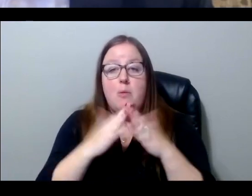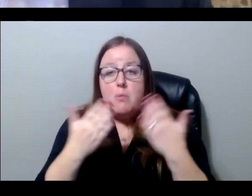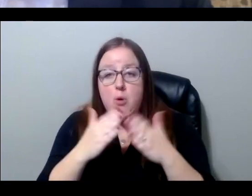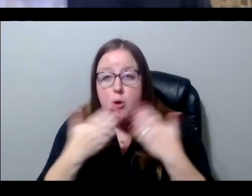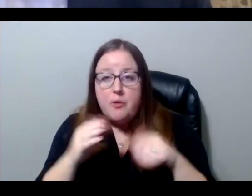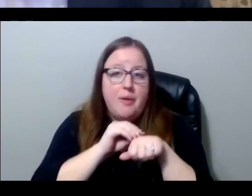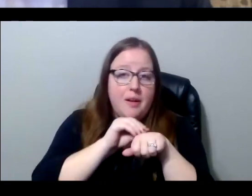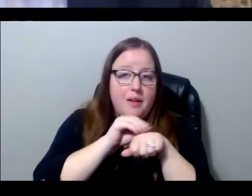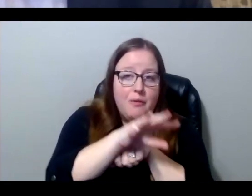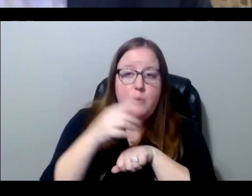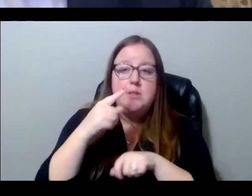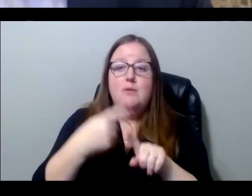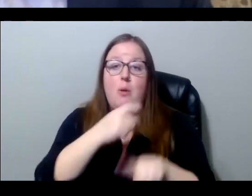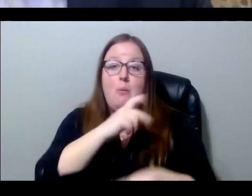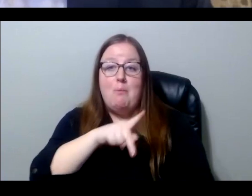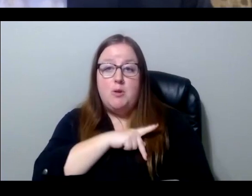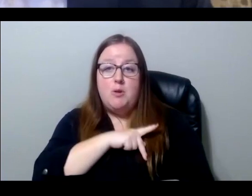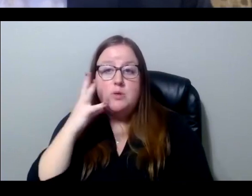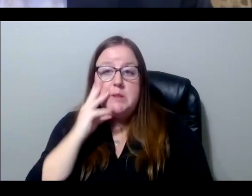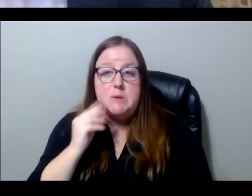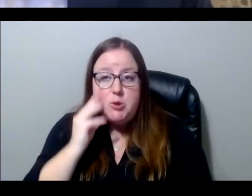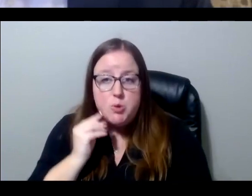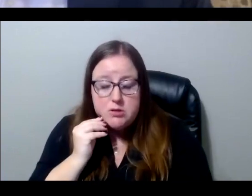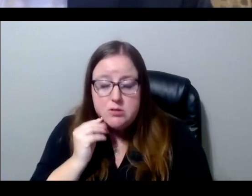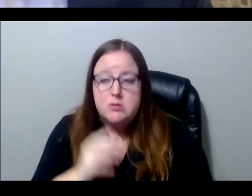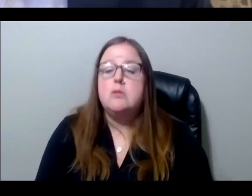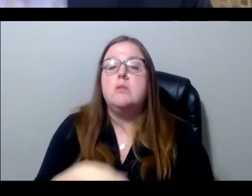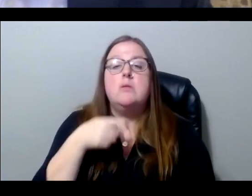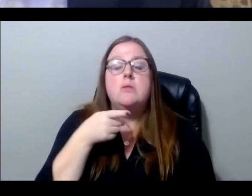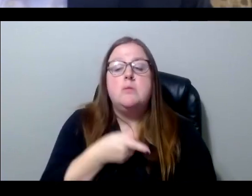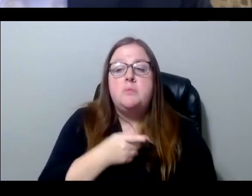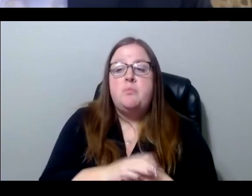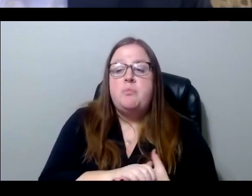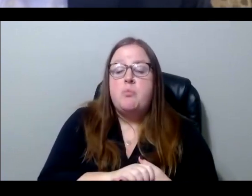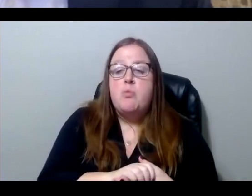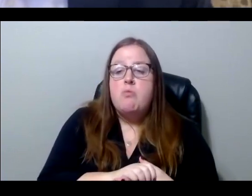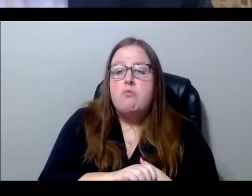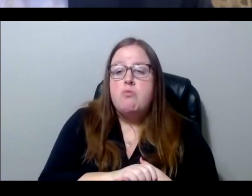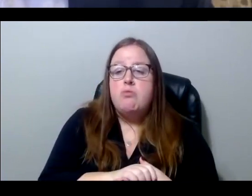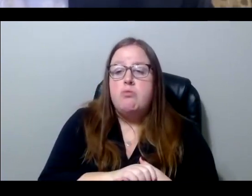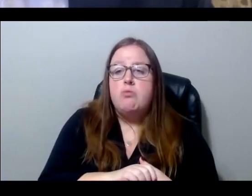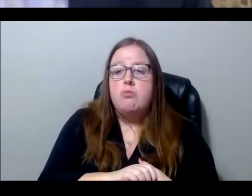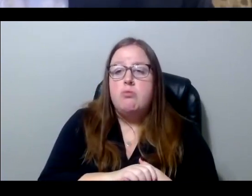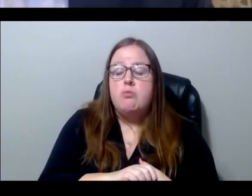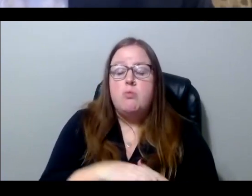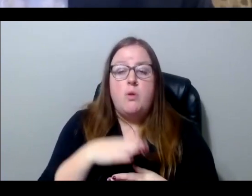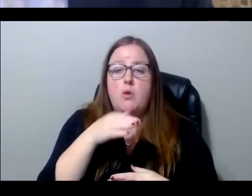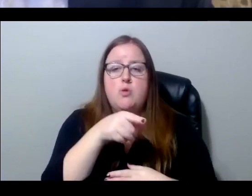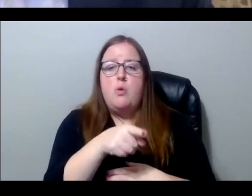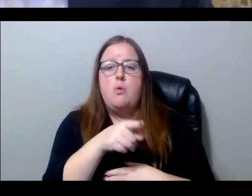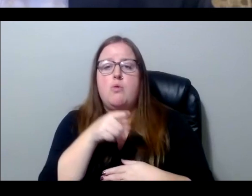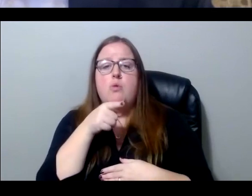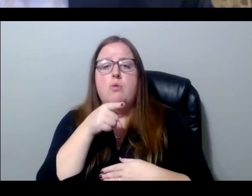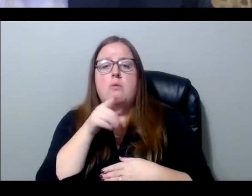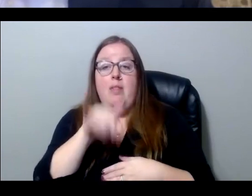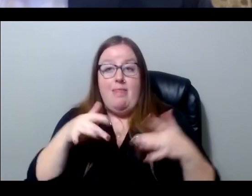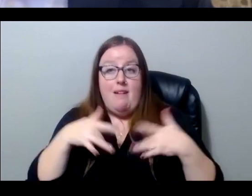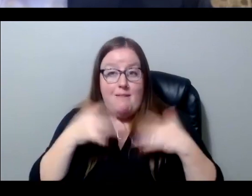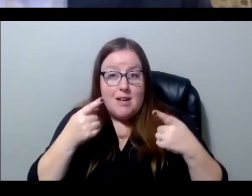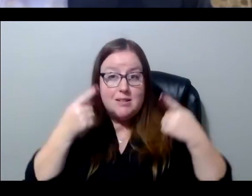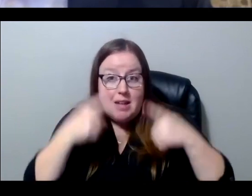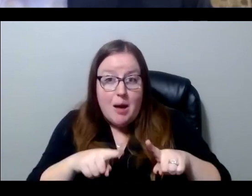comfort level. And in many instances with immigrants, that's what happens. So they finally